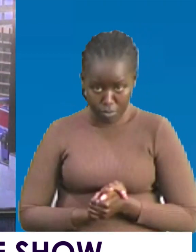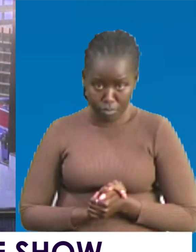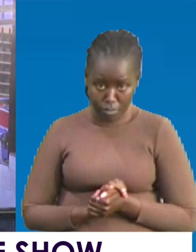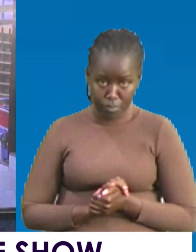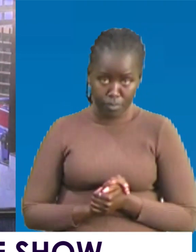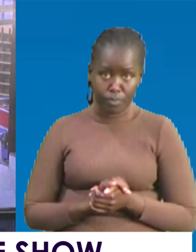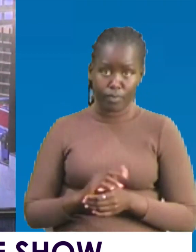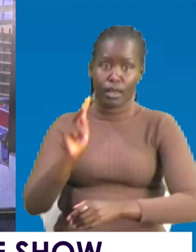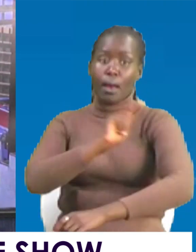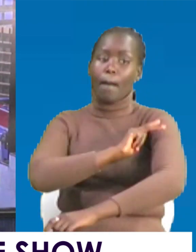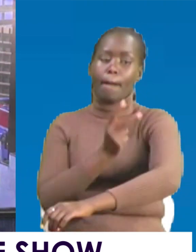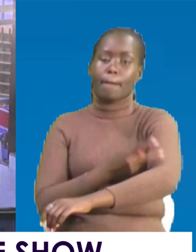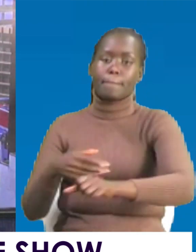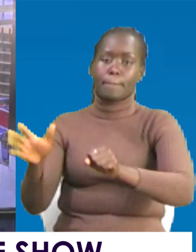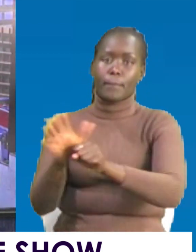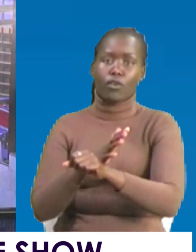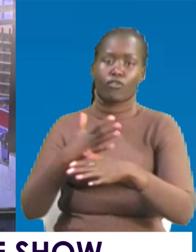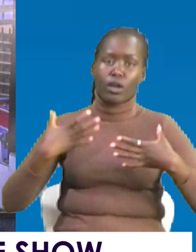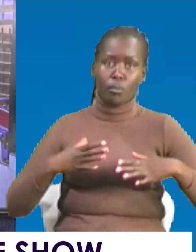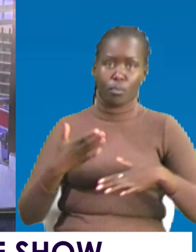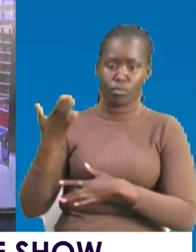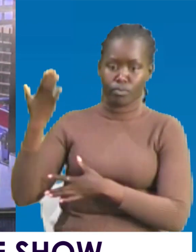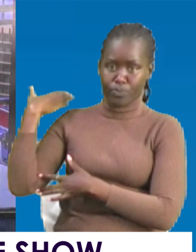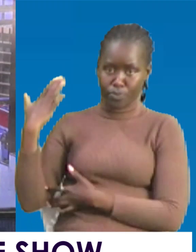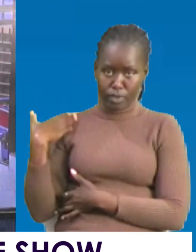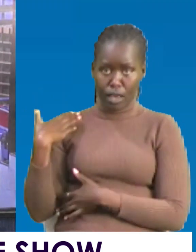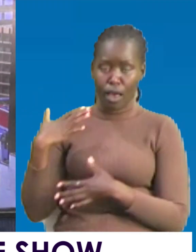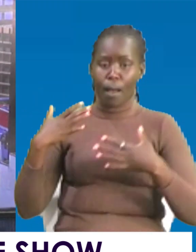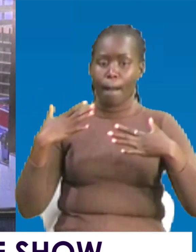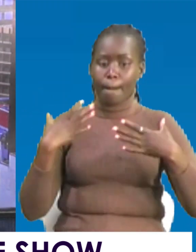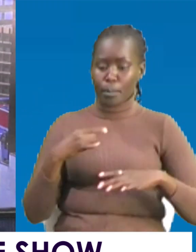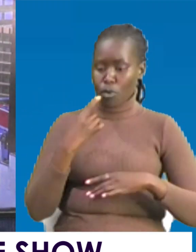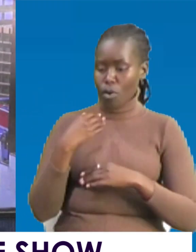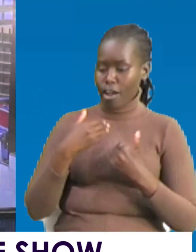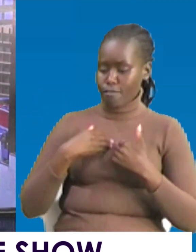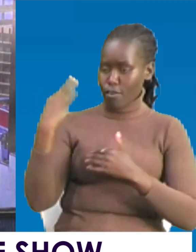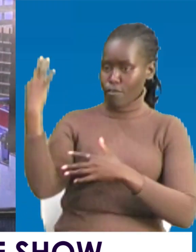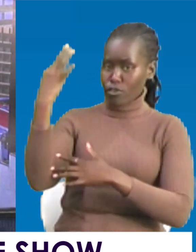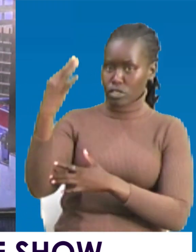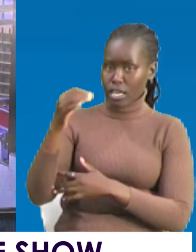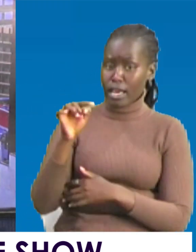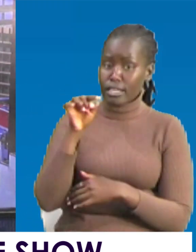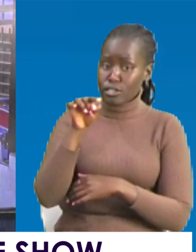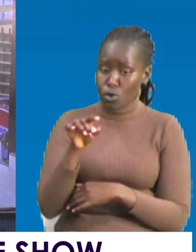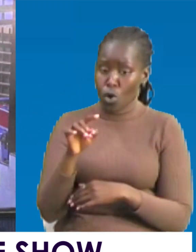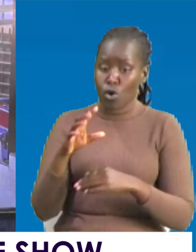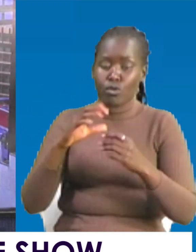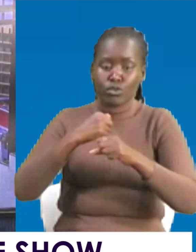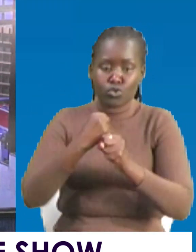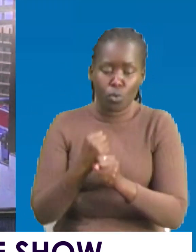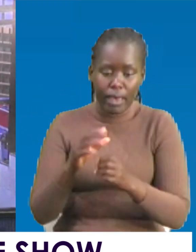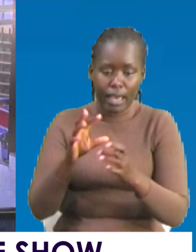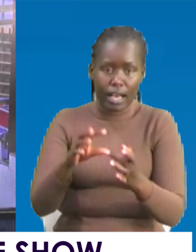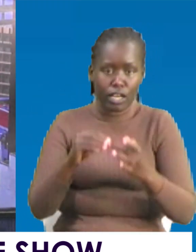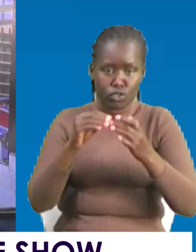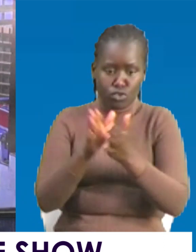visionaries, powerful people in the past, people of destiny. It is up to you to make a choice, not to be